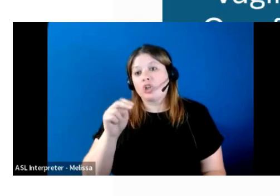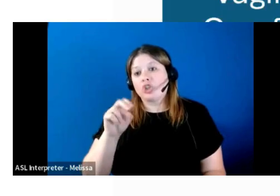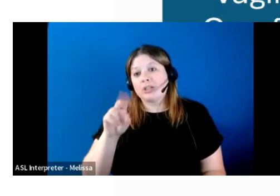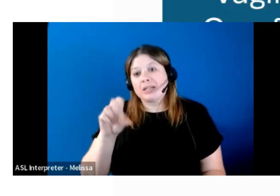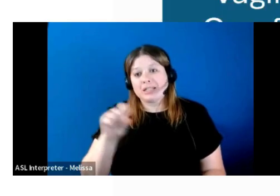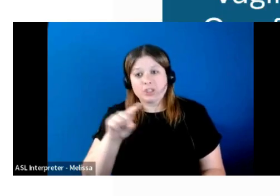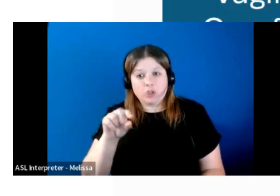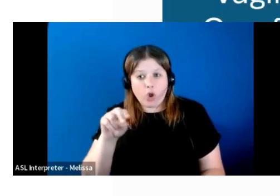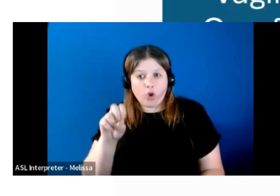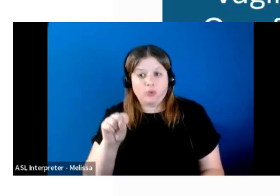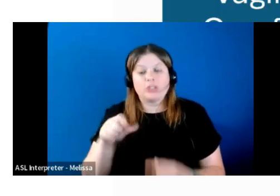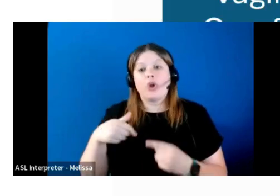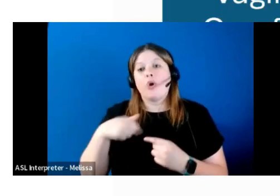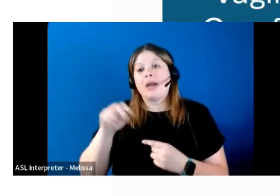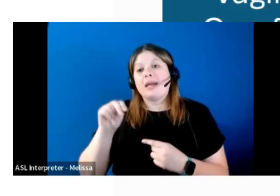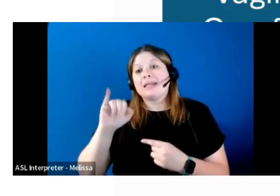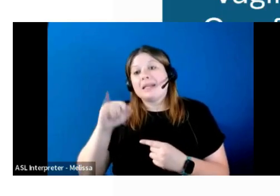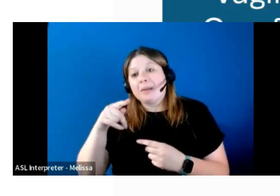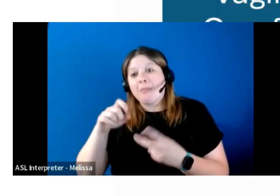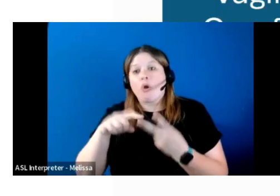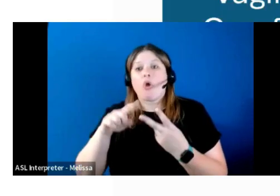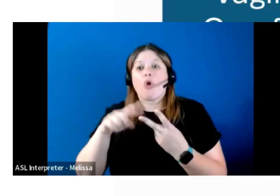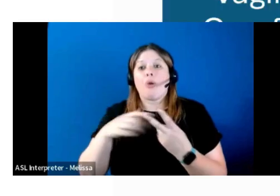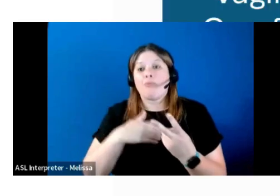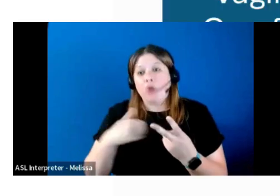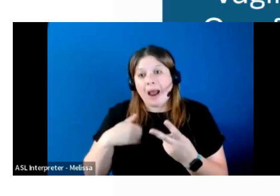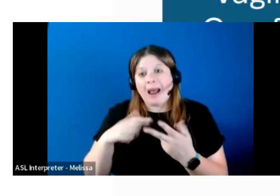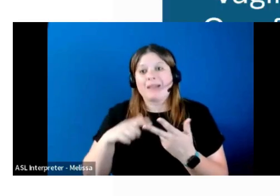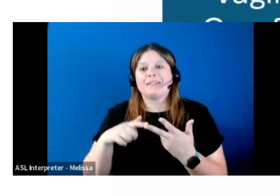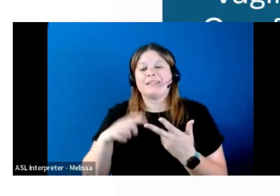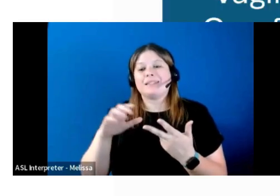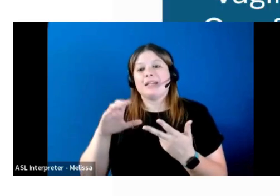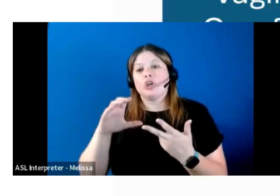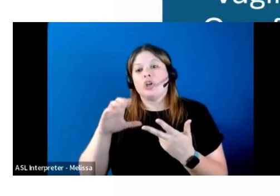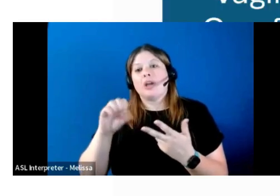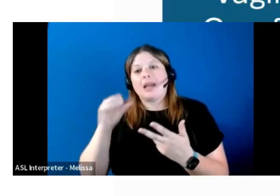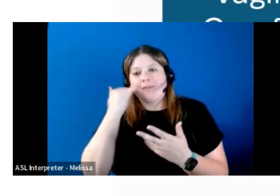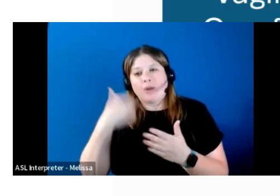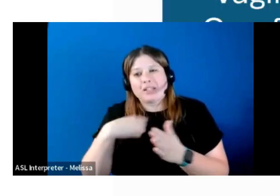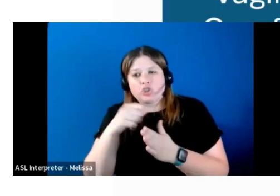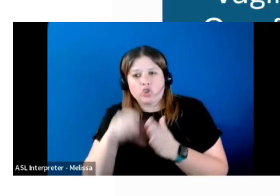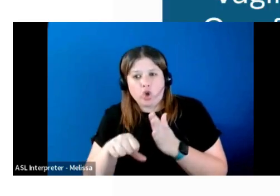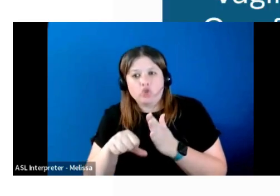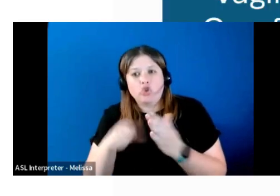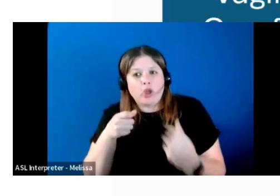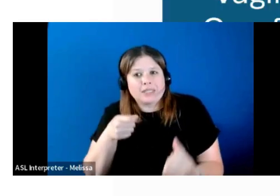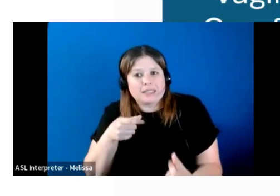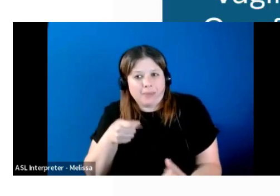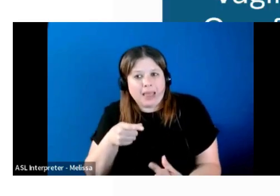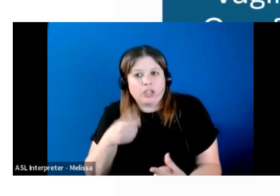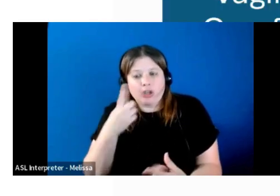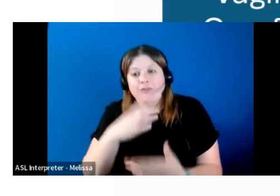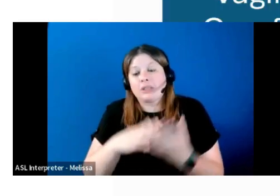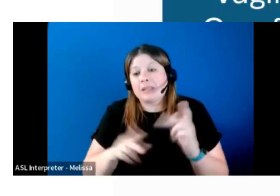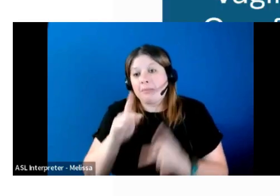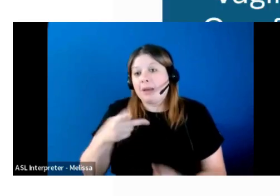breast sensation, cervical stimulation for some people, prostate stimulation for people with